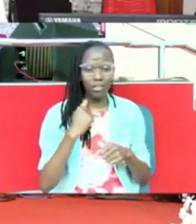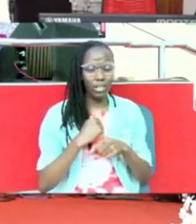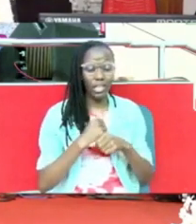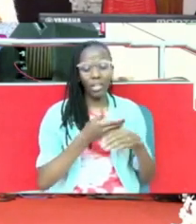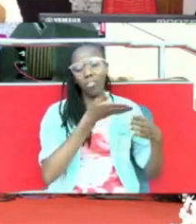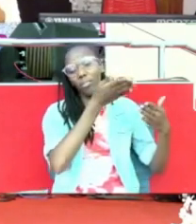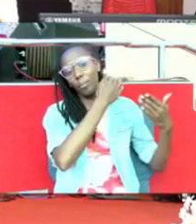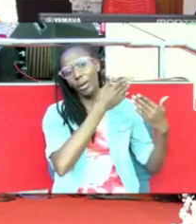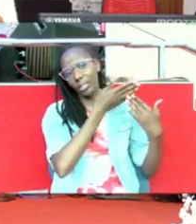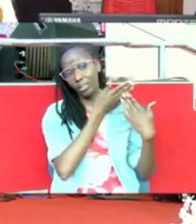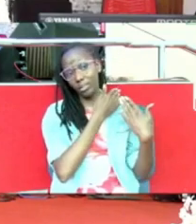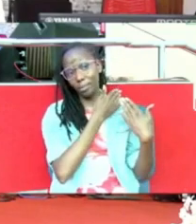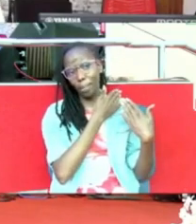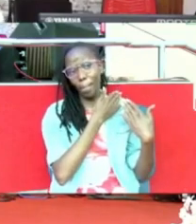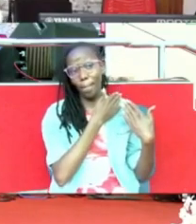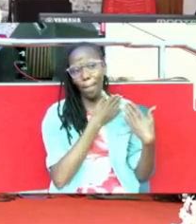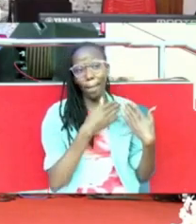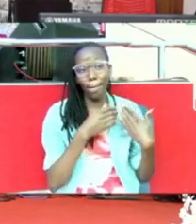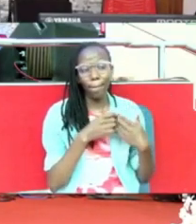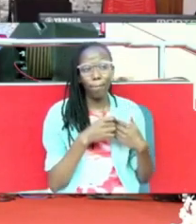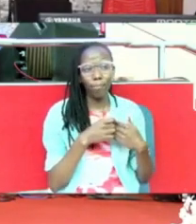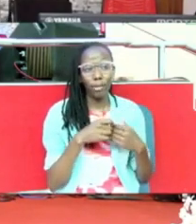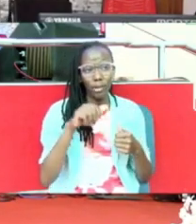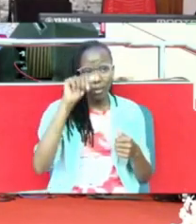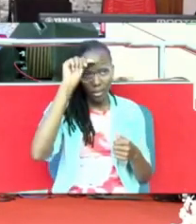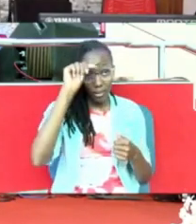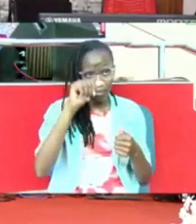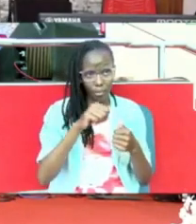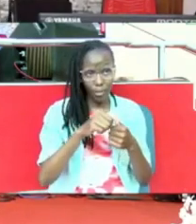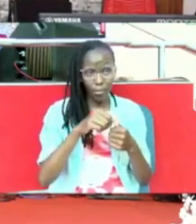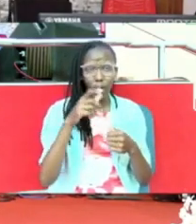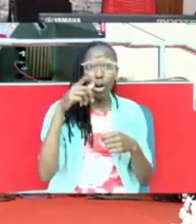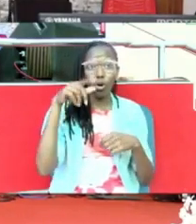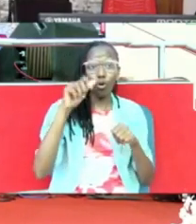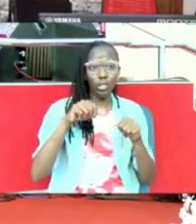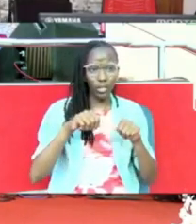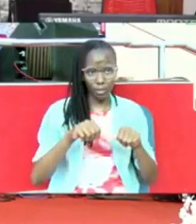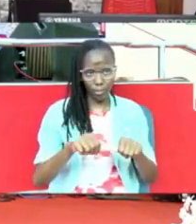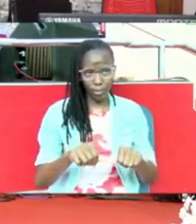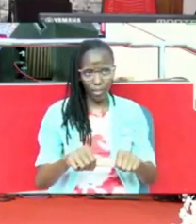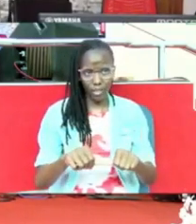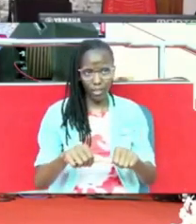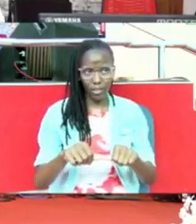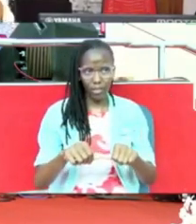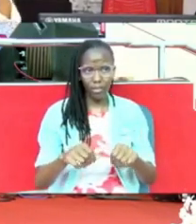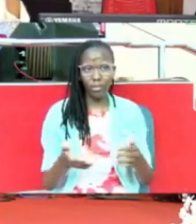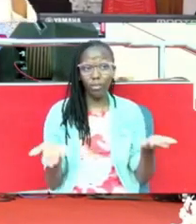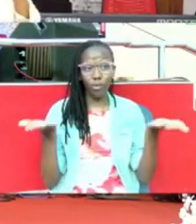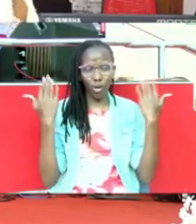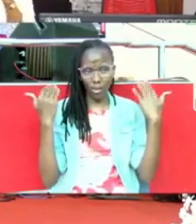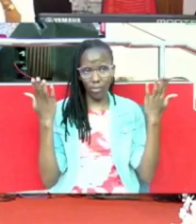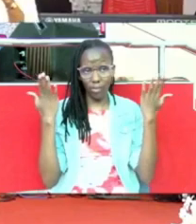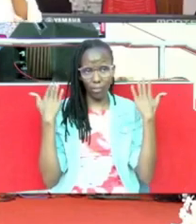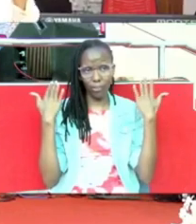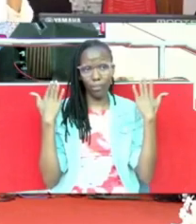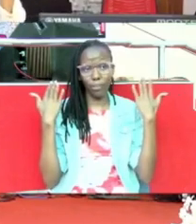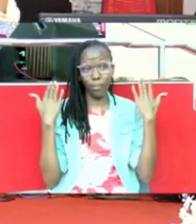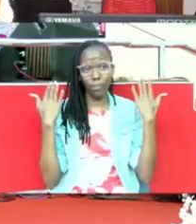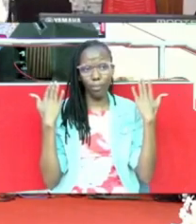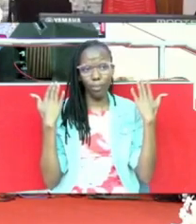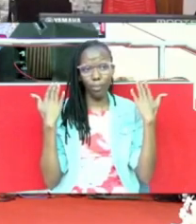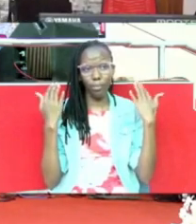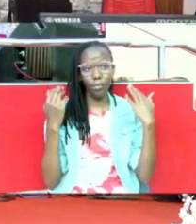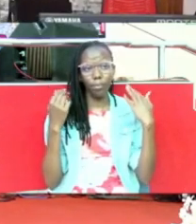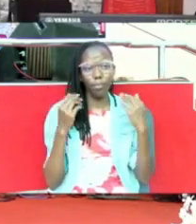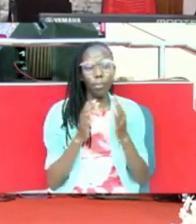yale Mungu ameweza kututimizia. Remember that he remains the ancient of days. Tunajua ya kwamba yeye anabaki kule yule